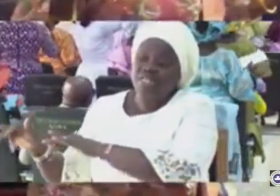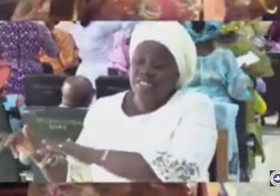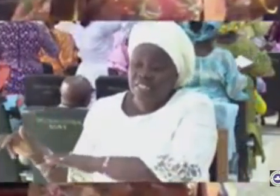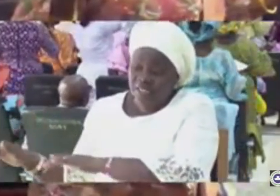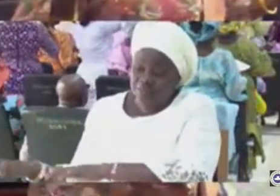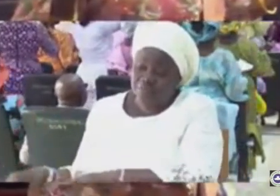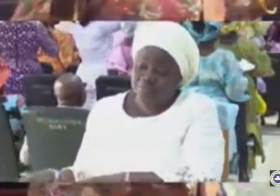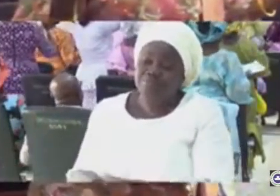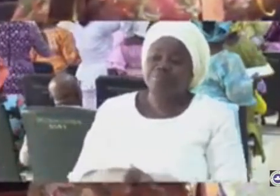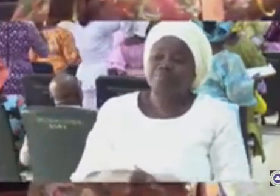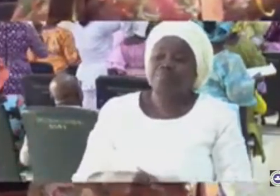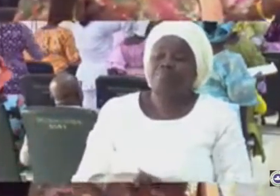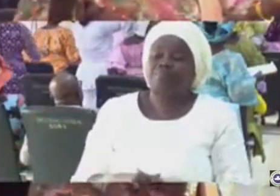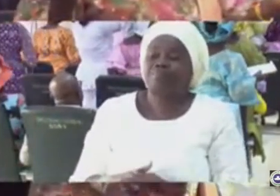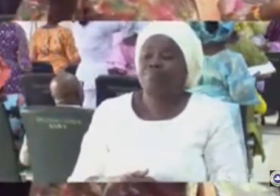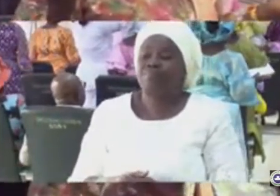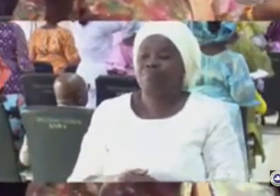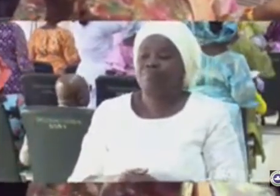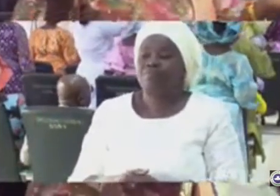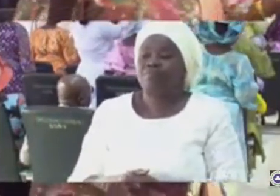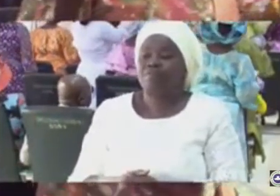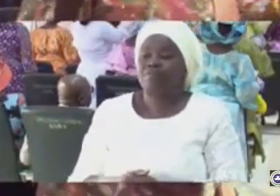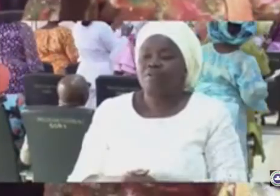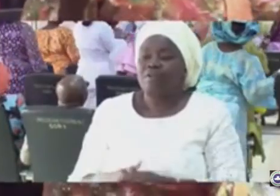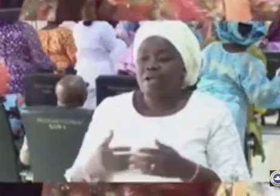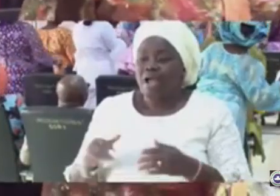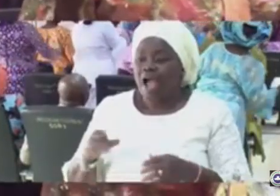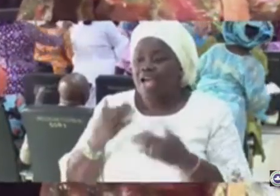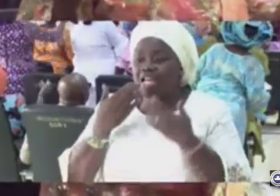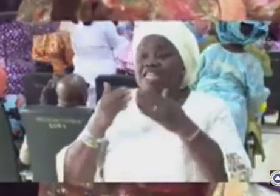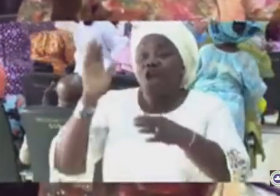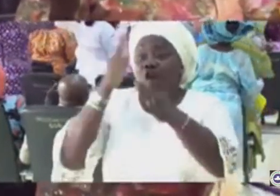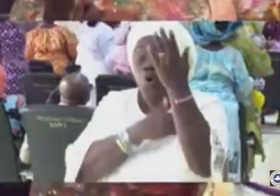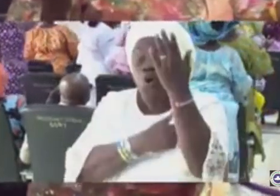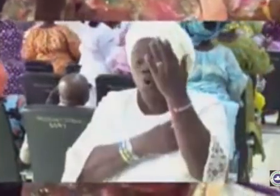Moria Nuga. One more time.